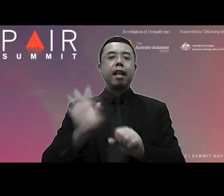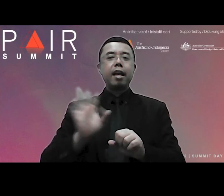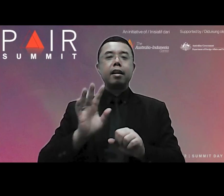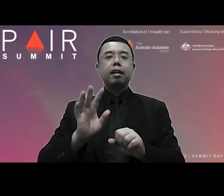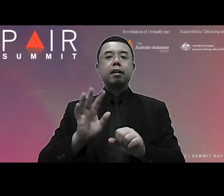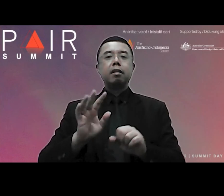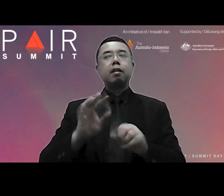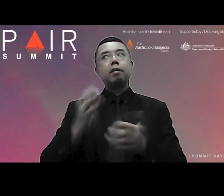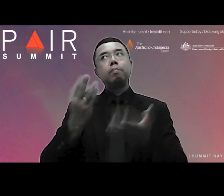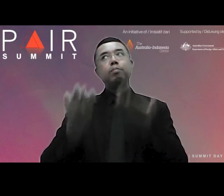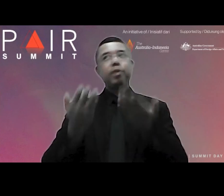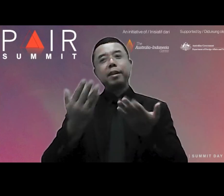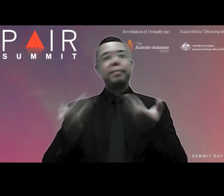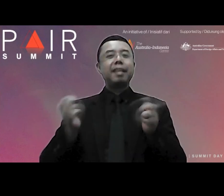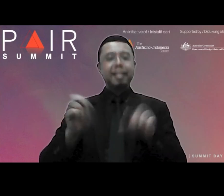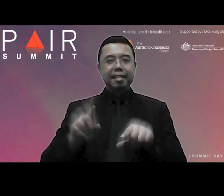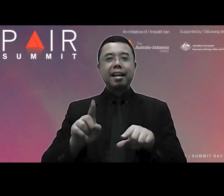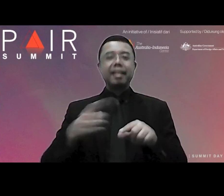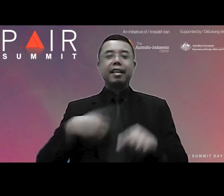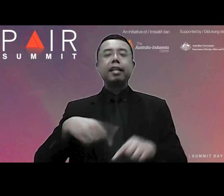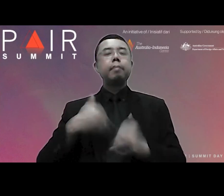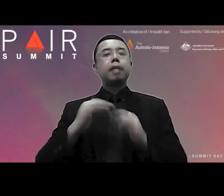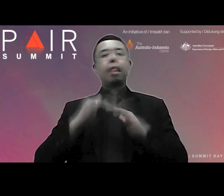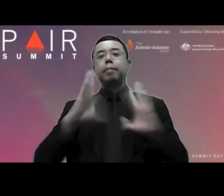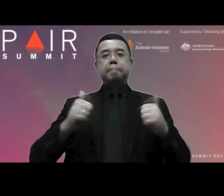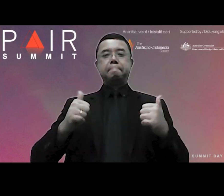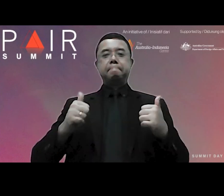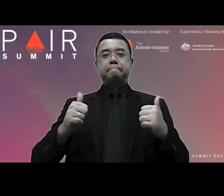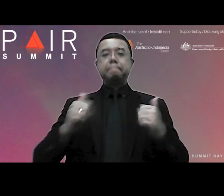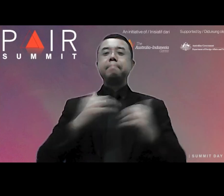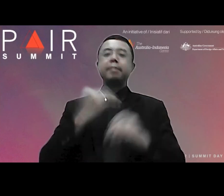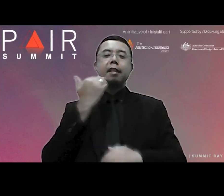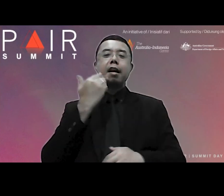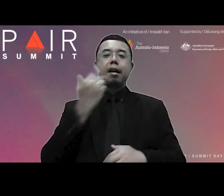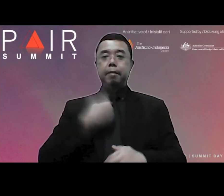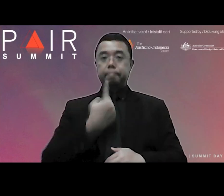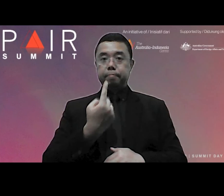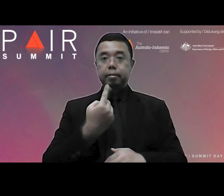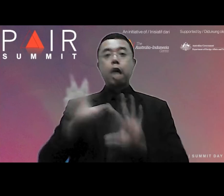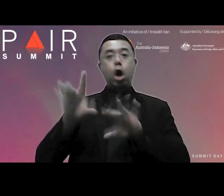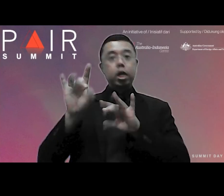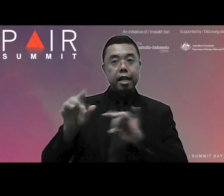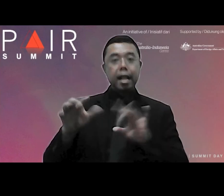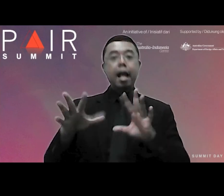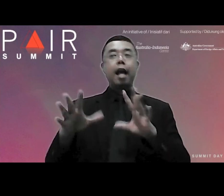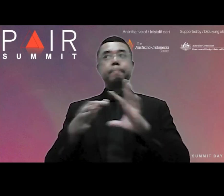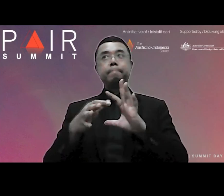will be better prepared. And certainly Australia and Indonesia stand together in